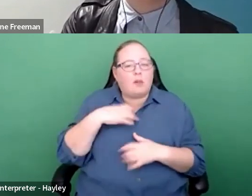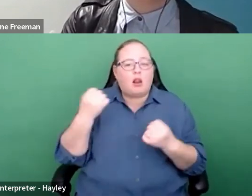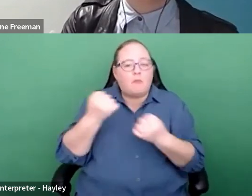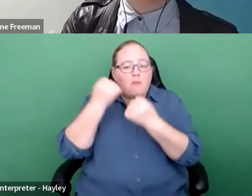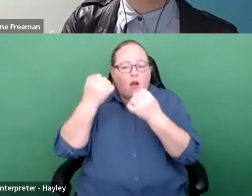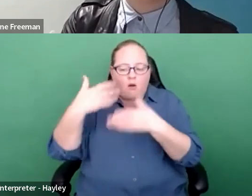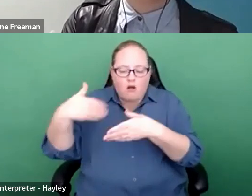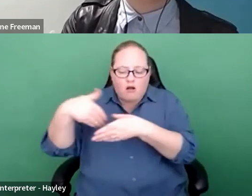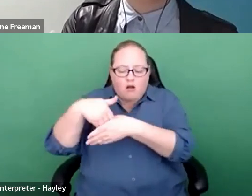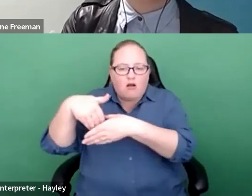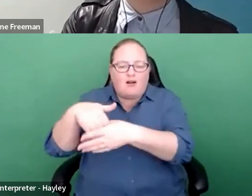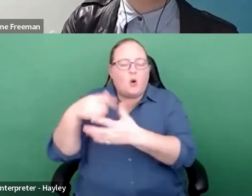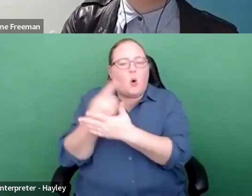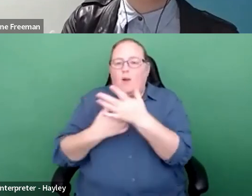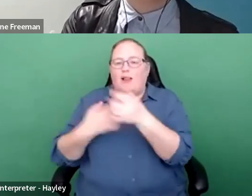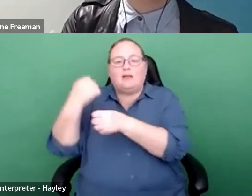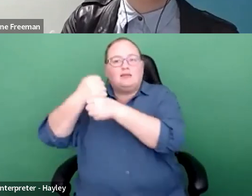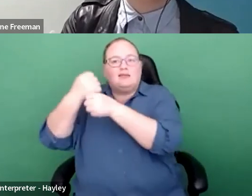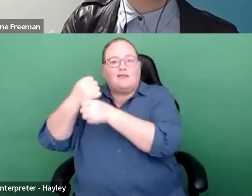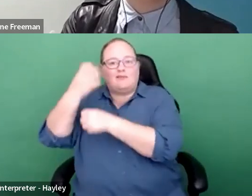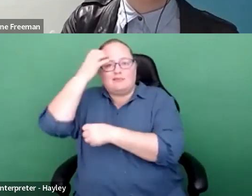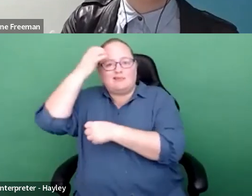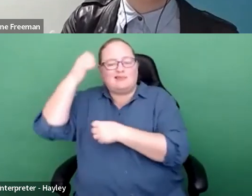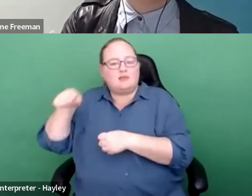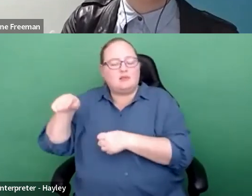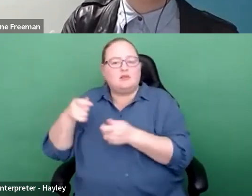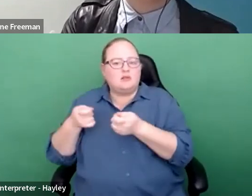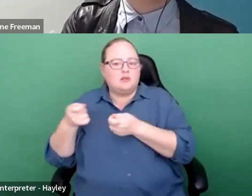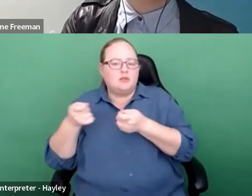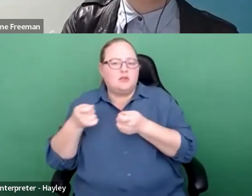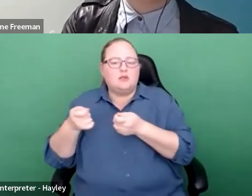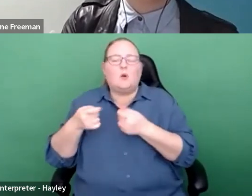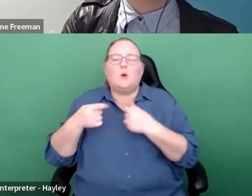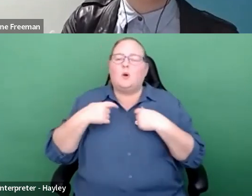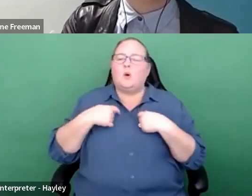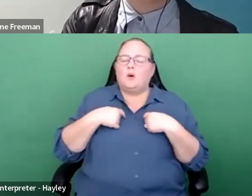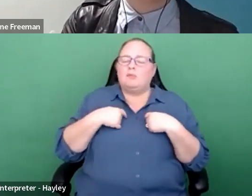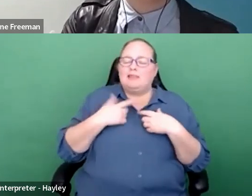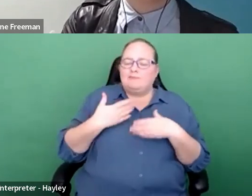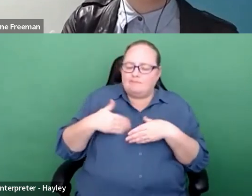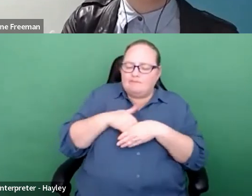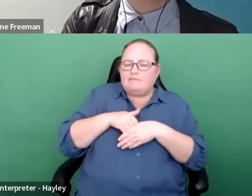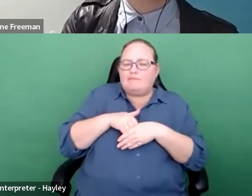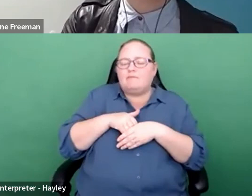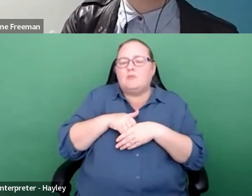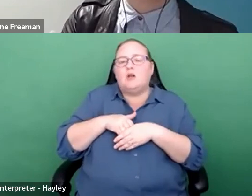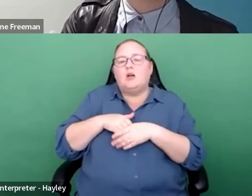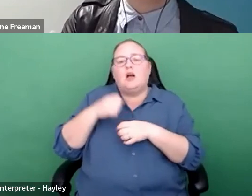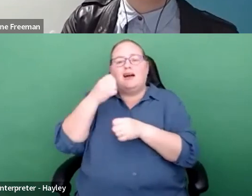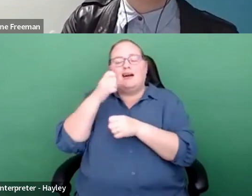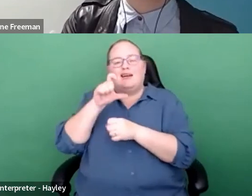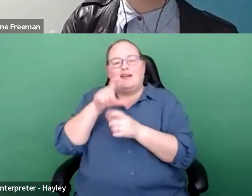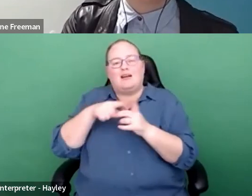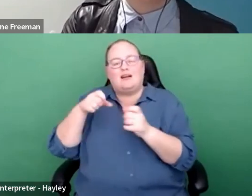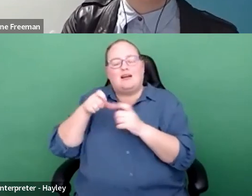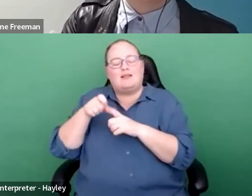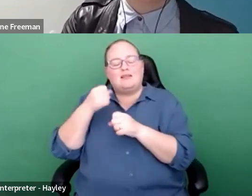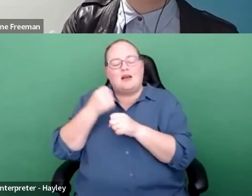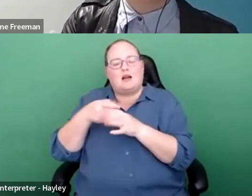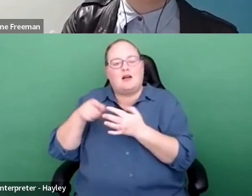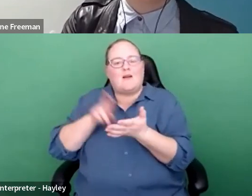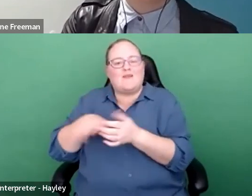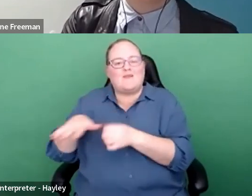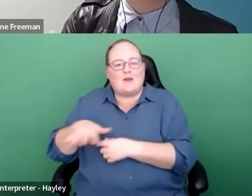part of the reason why, for me, it was interesting to look at Cadogan family, or, like Duke of Westminster was the Grosvenor estate, and look at